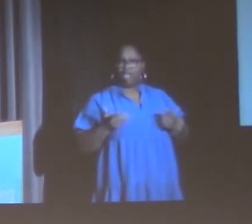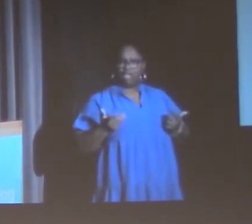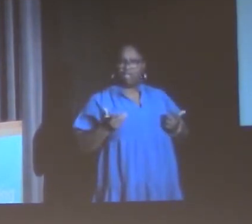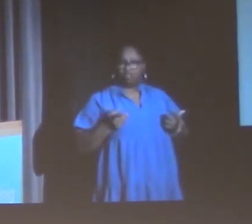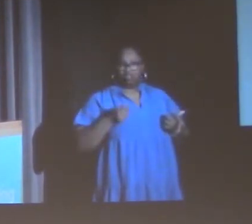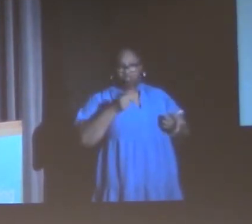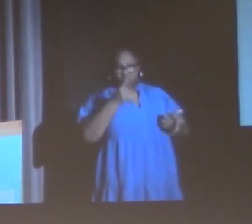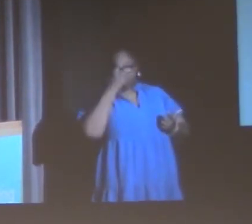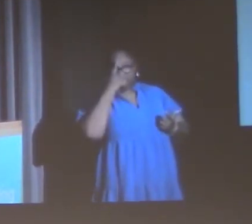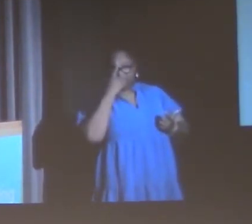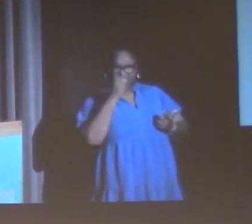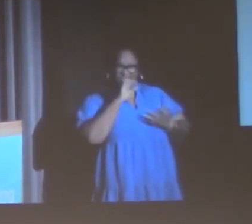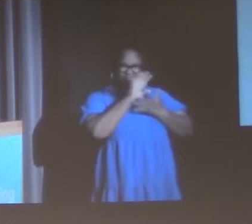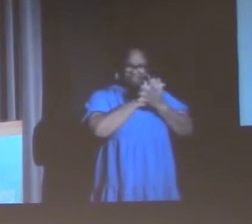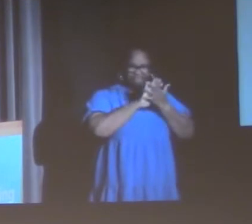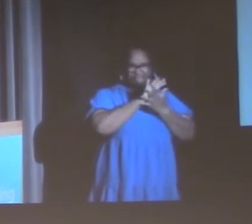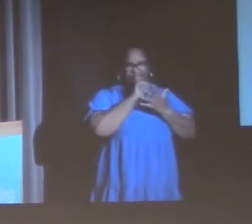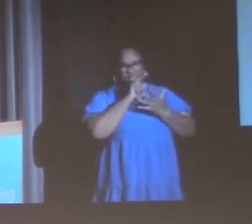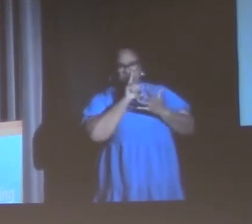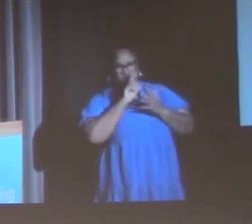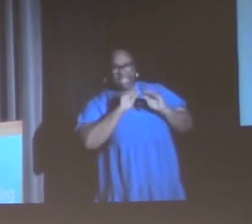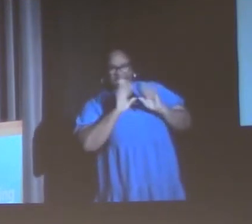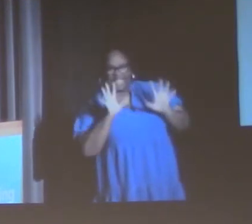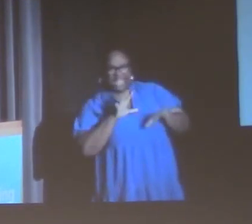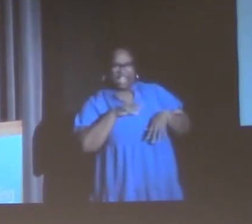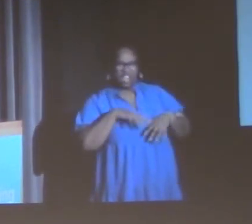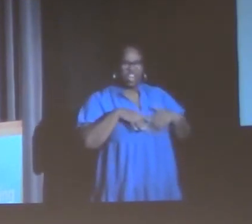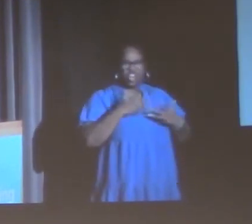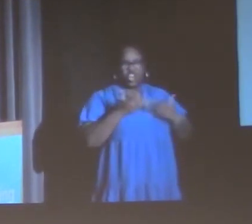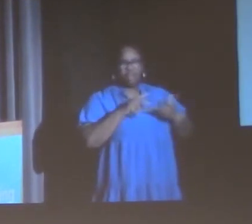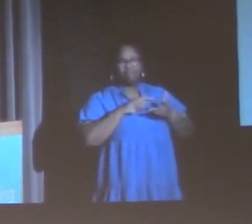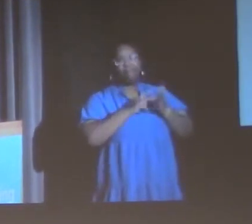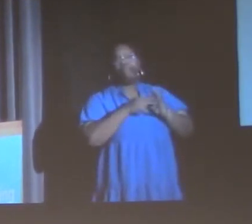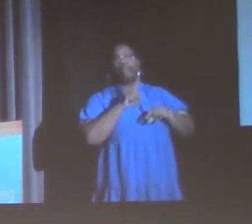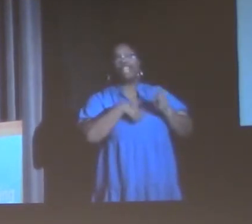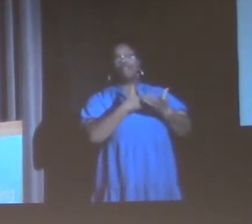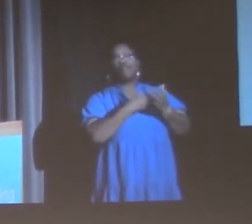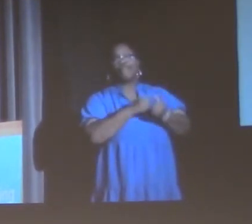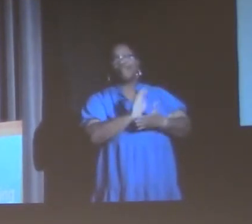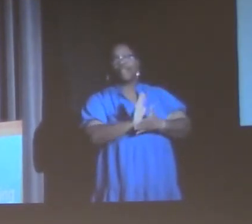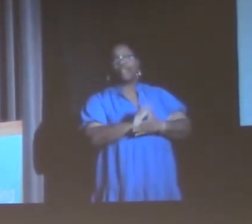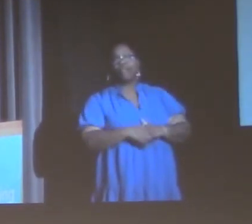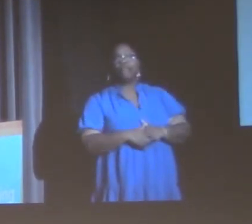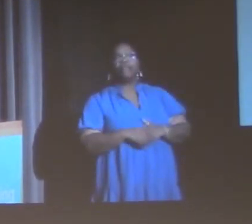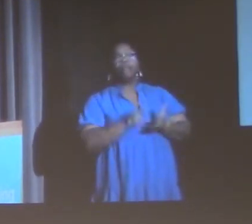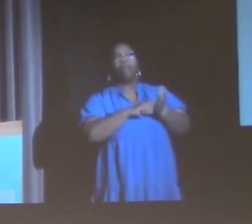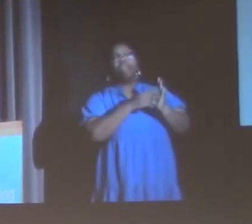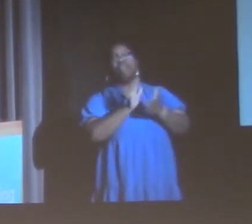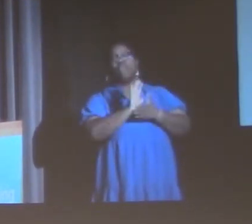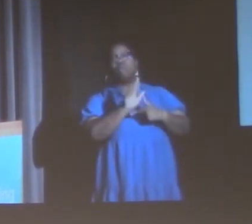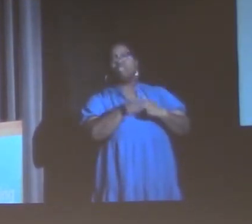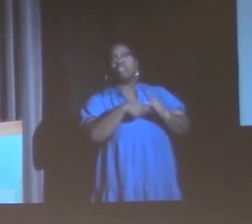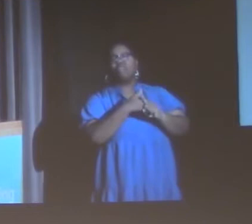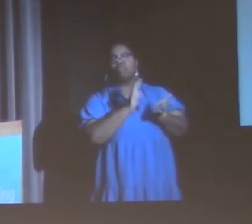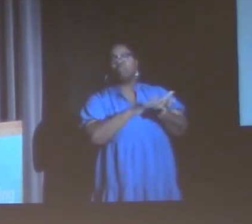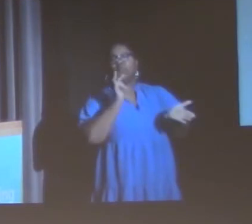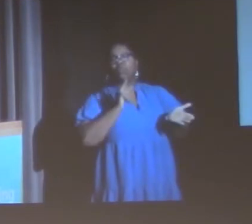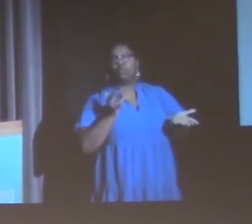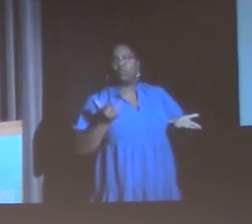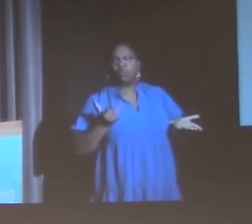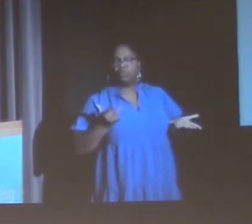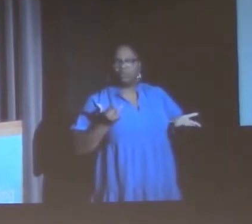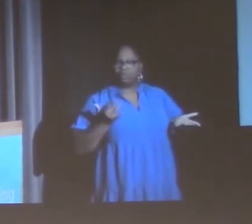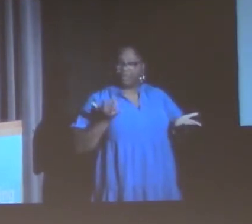is unclear, like that somehow the film is not trustworthy or exploitative. And you know why? Because